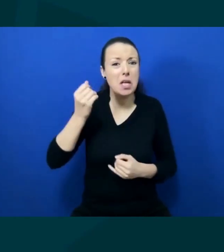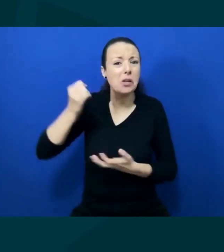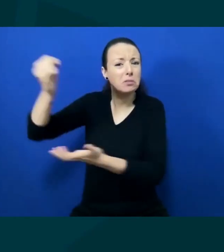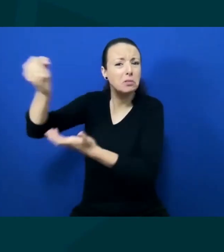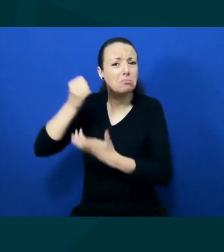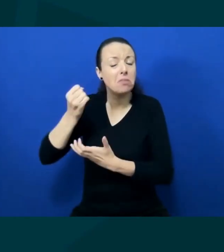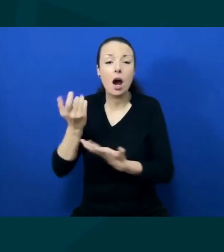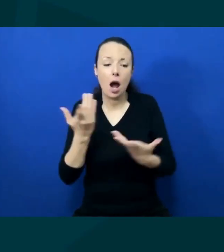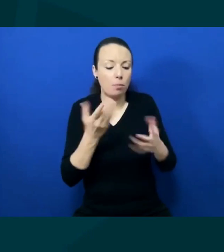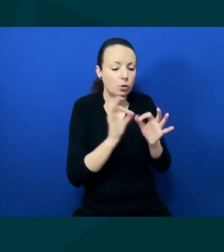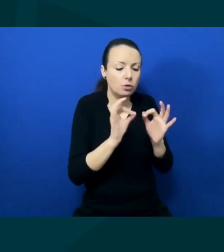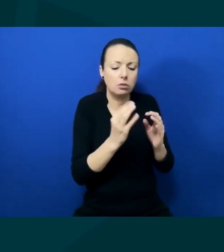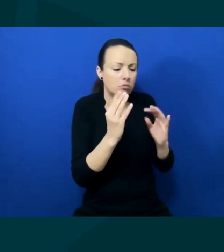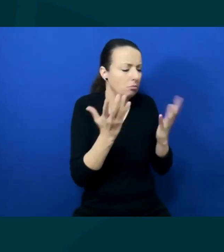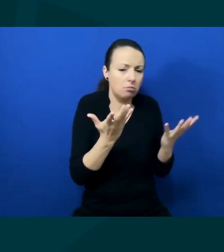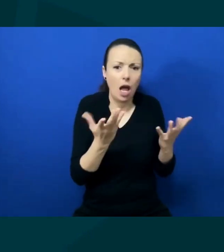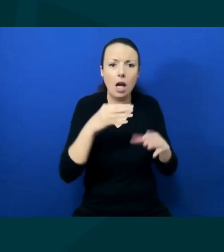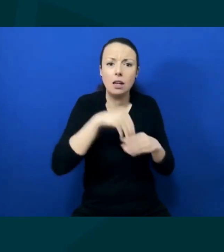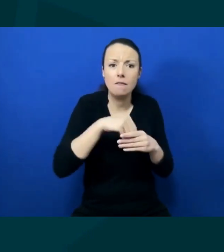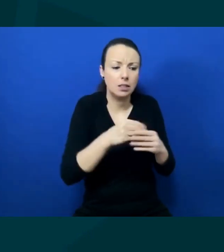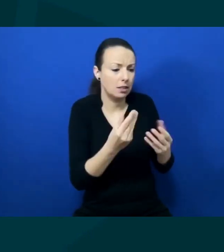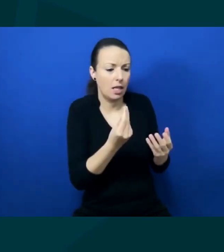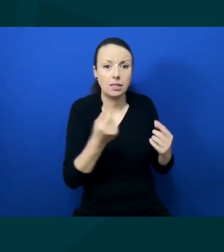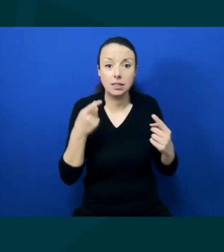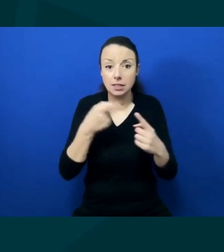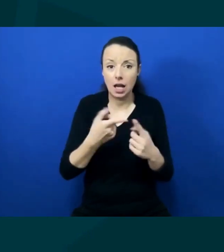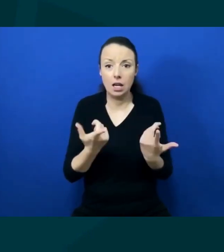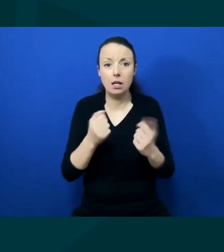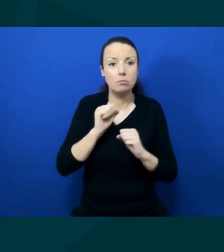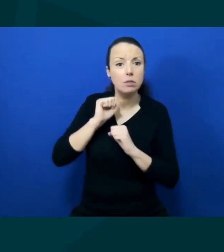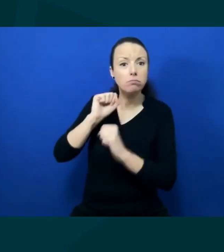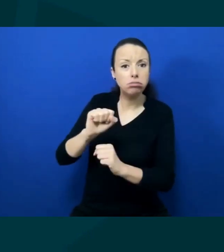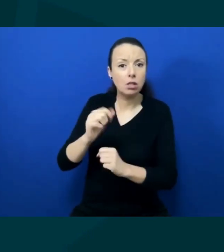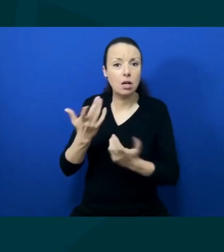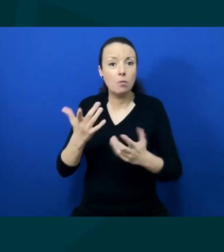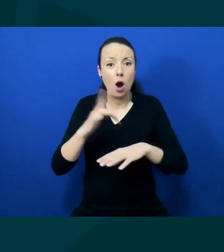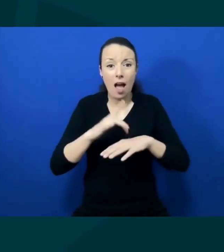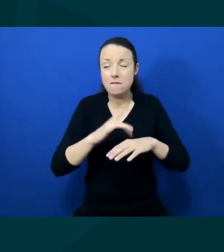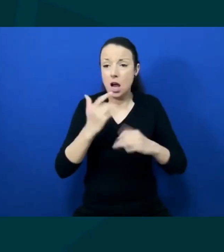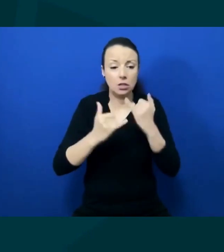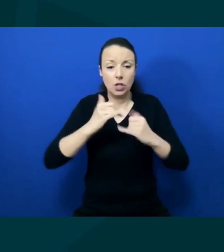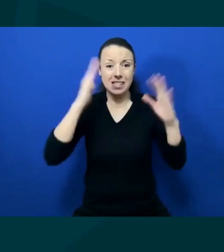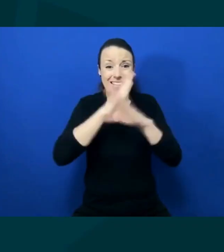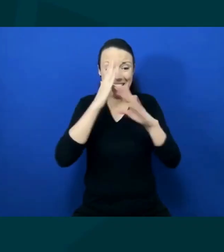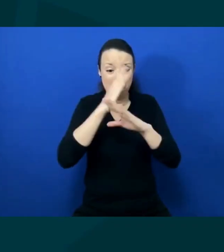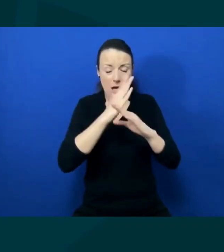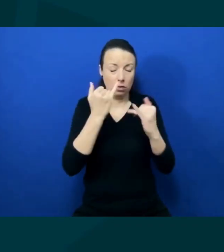we don't have significant donations or resources dedicated